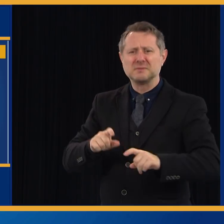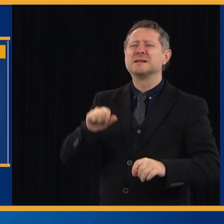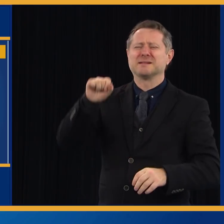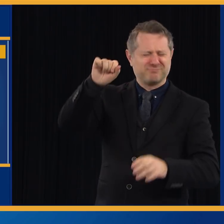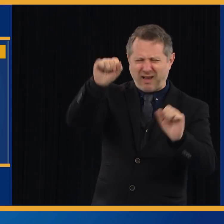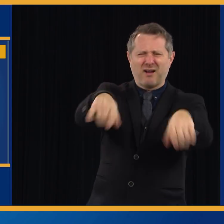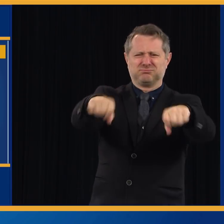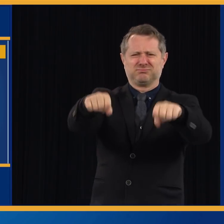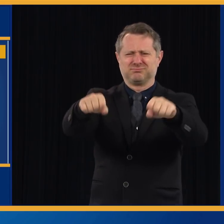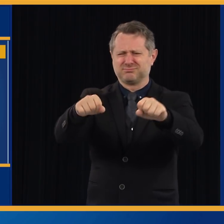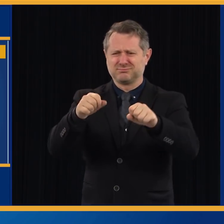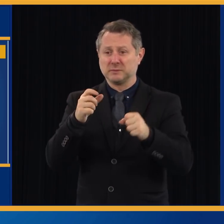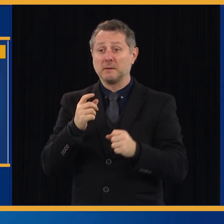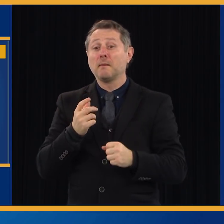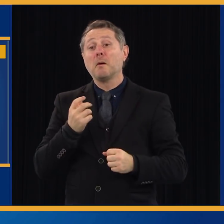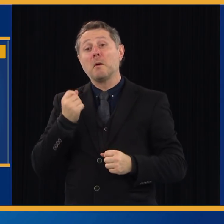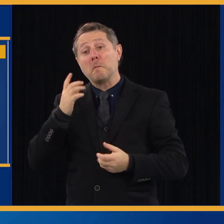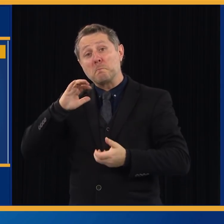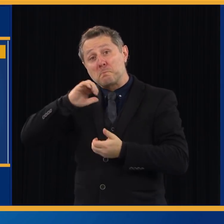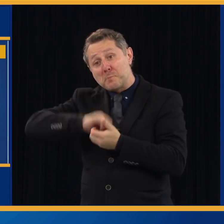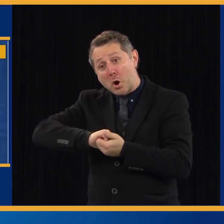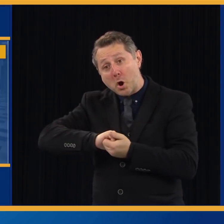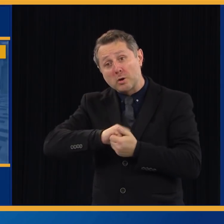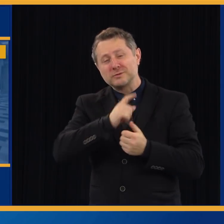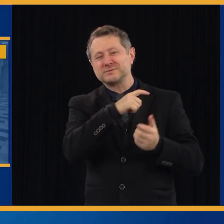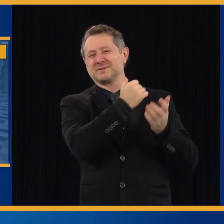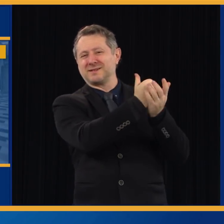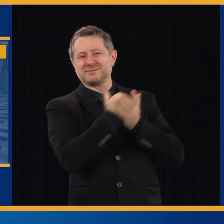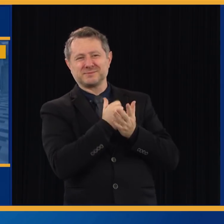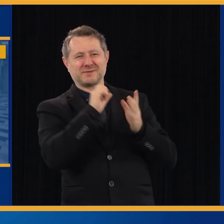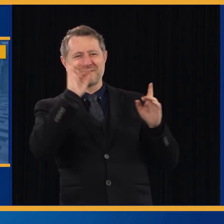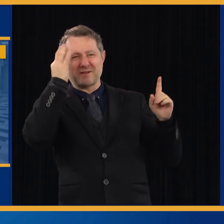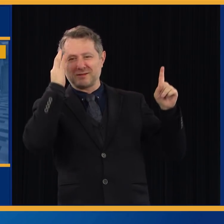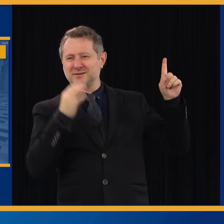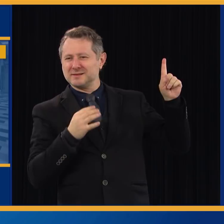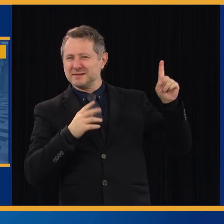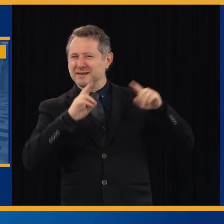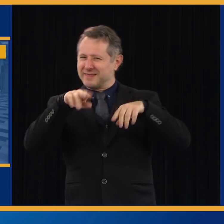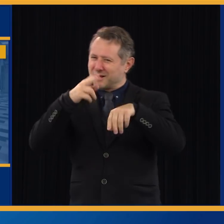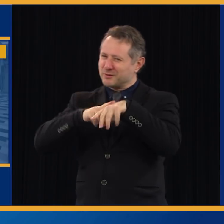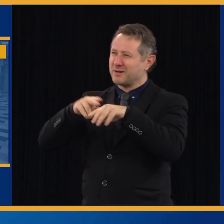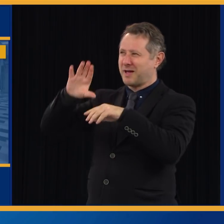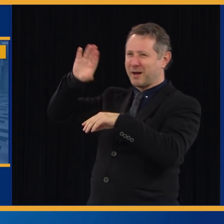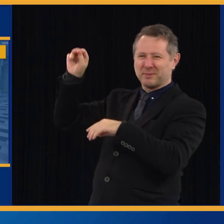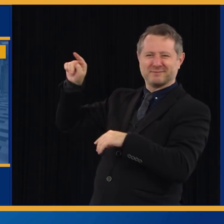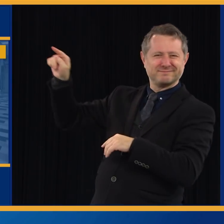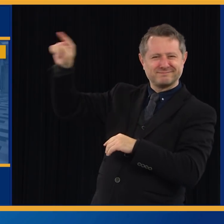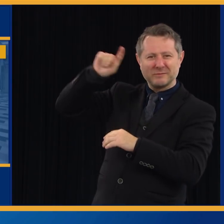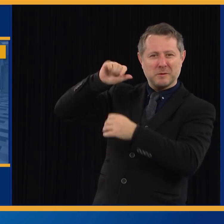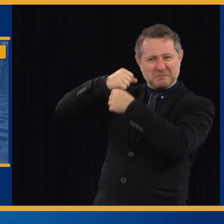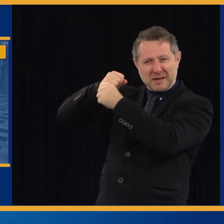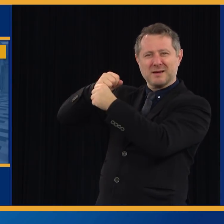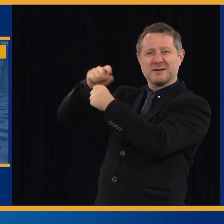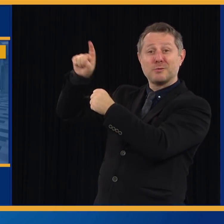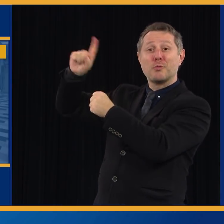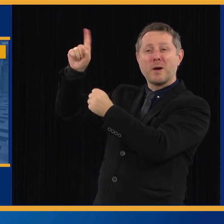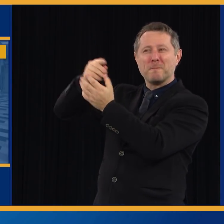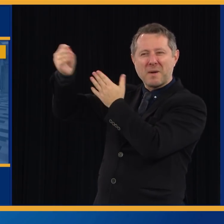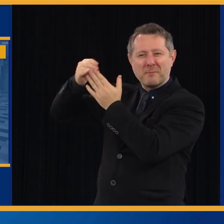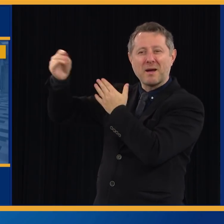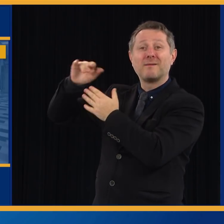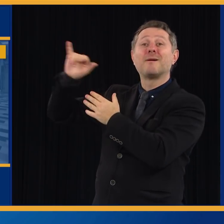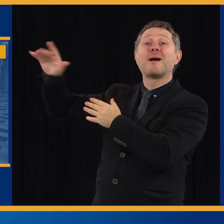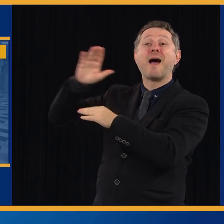Partnership, federal government, you have to help us with this national manufacturer and the supply list. After you do the testing, states